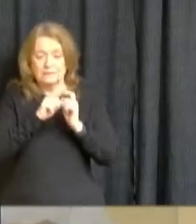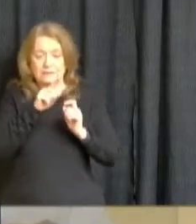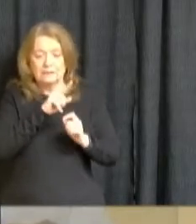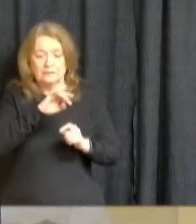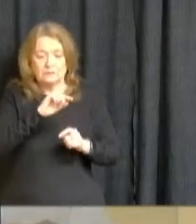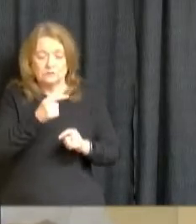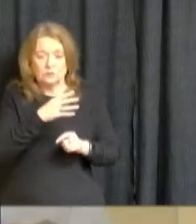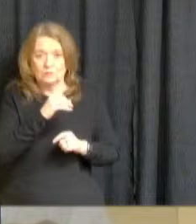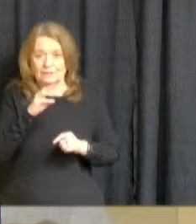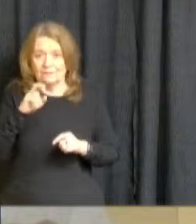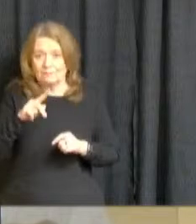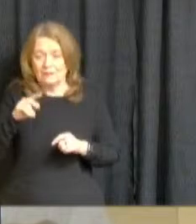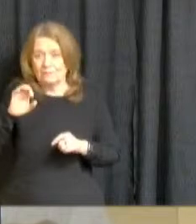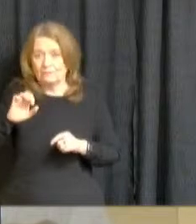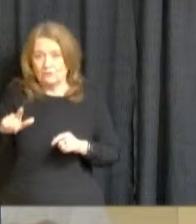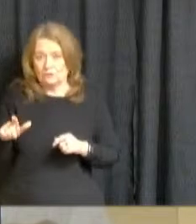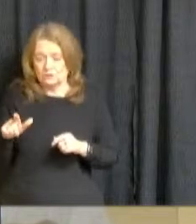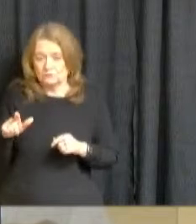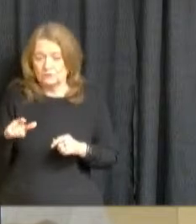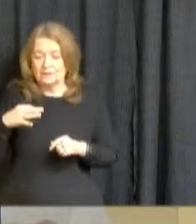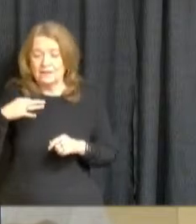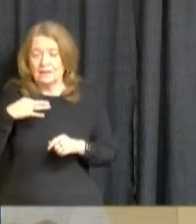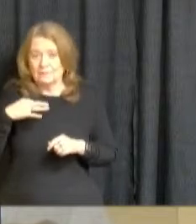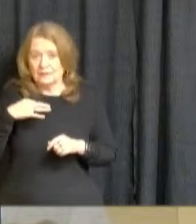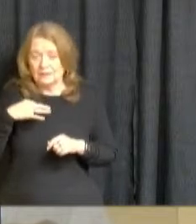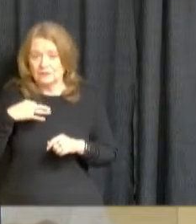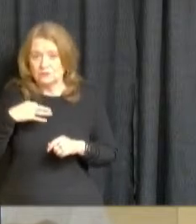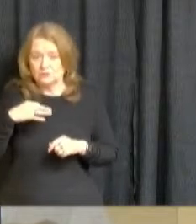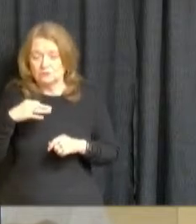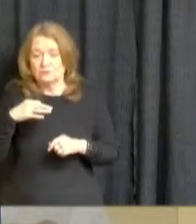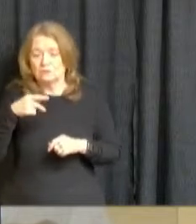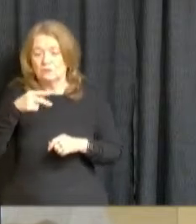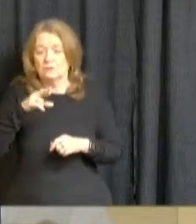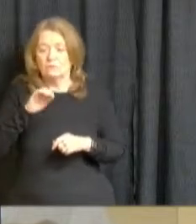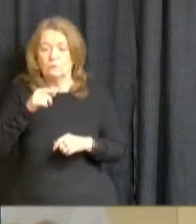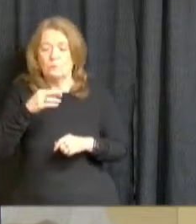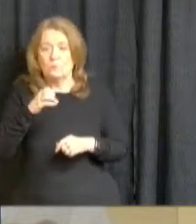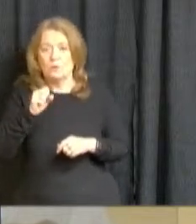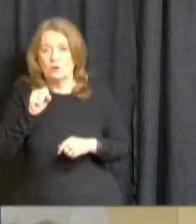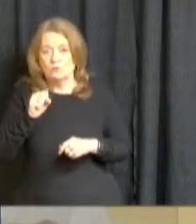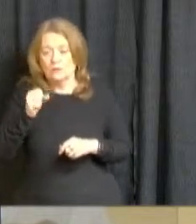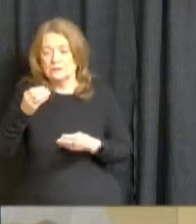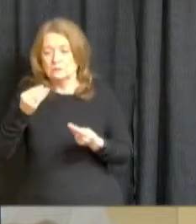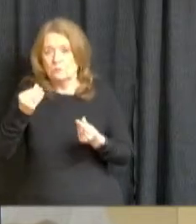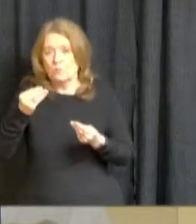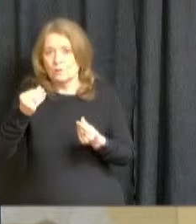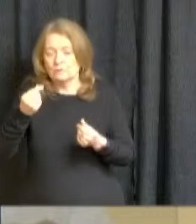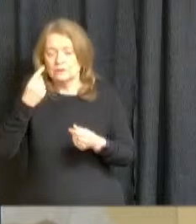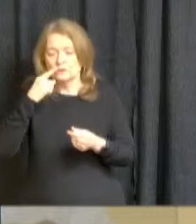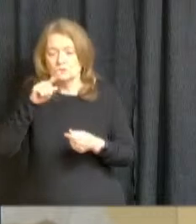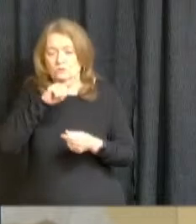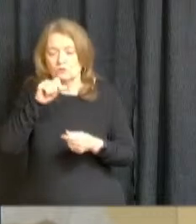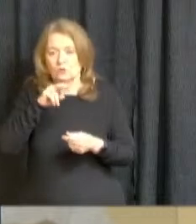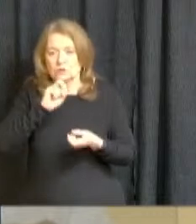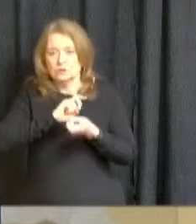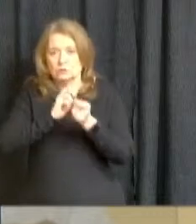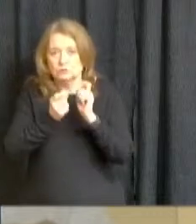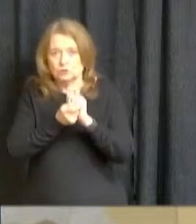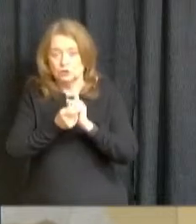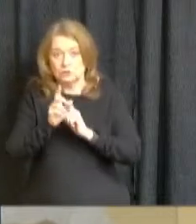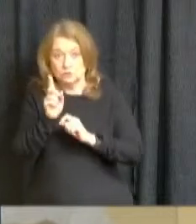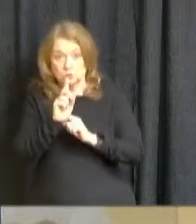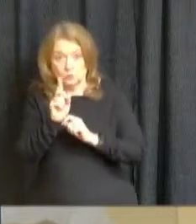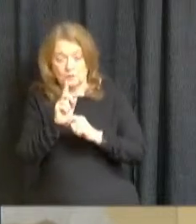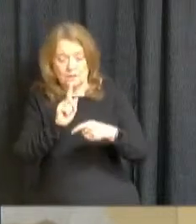zoning ordinance and map of the city of Clarksville, application of Progress Properties LLC for zone change on property located